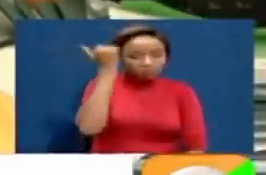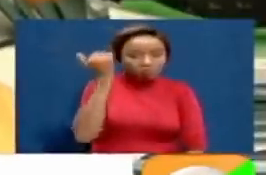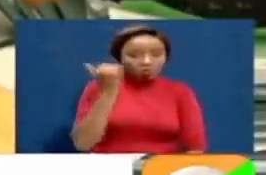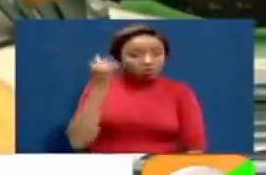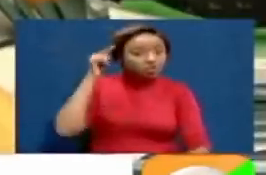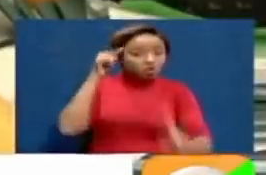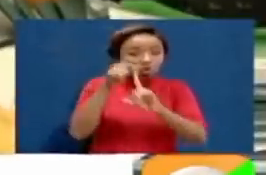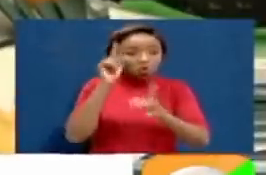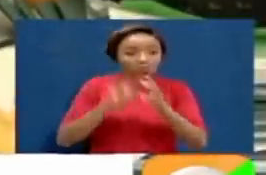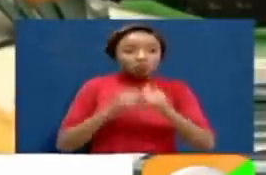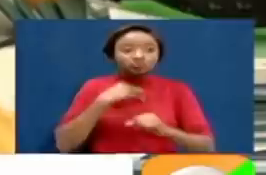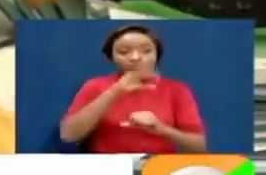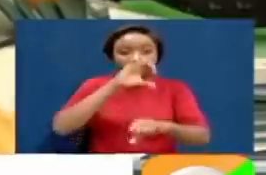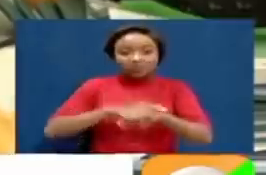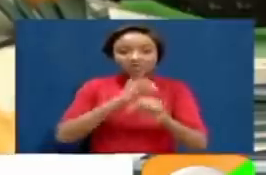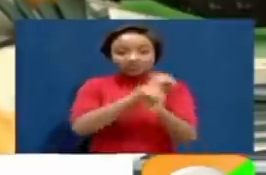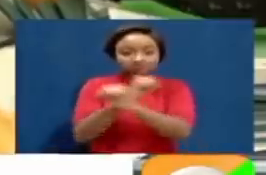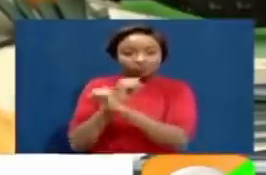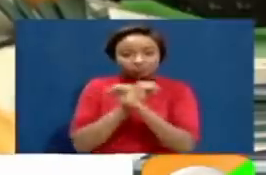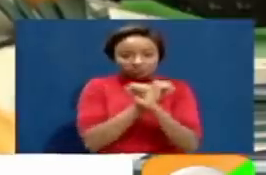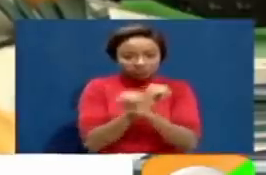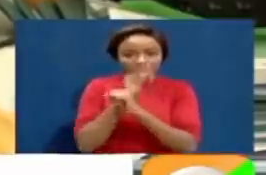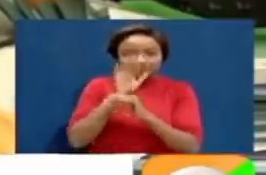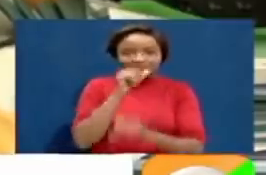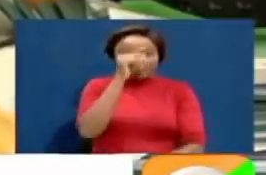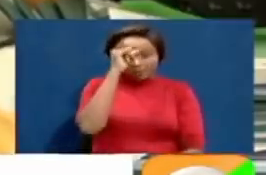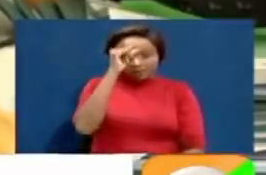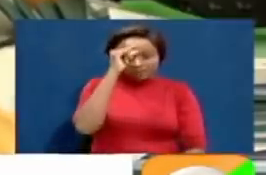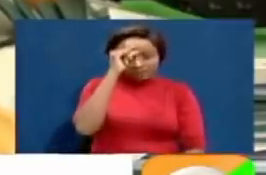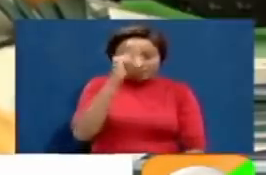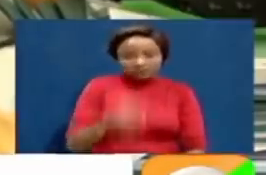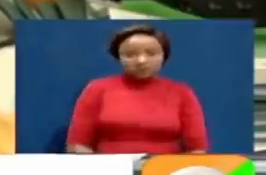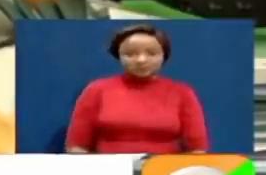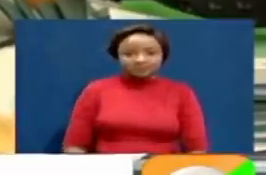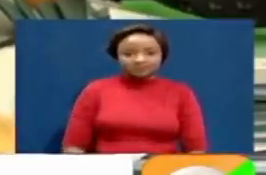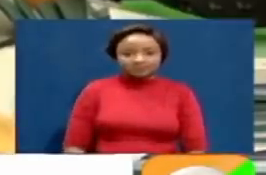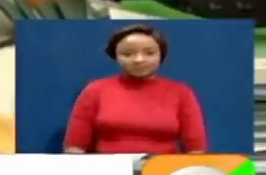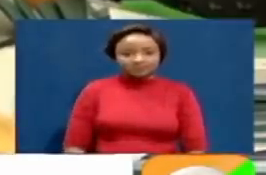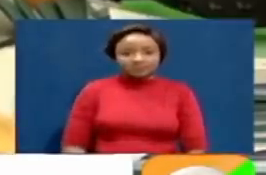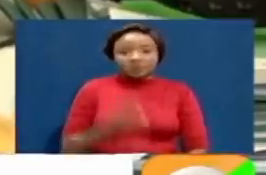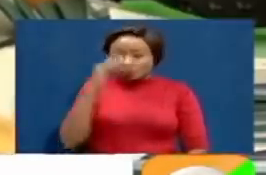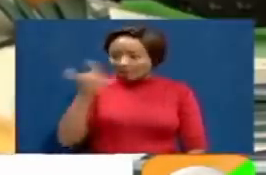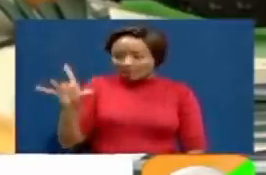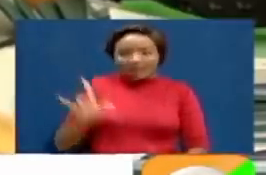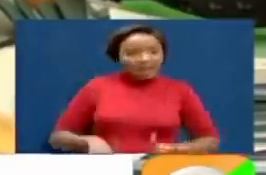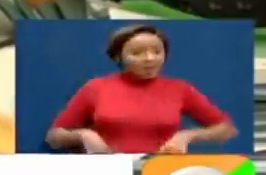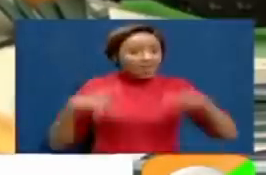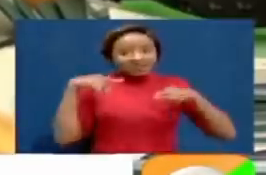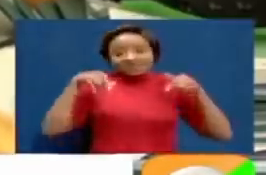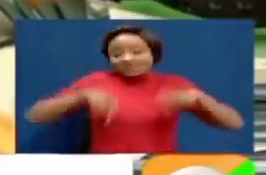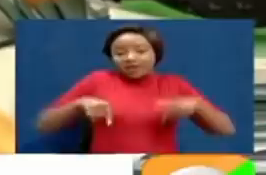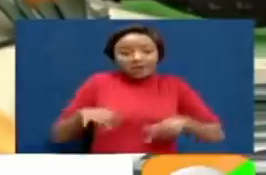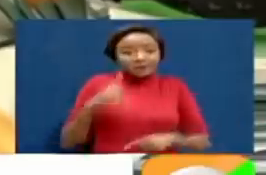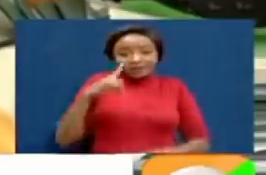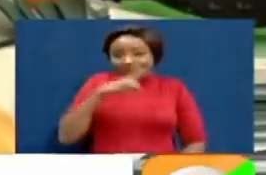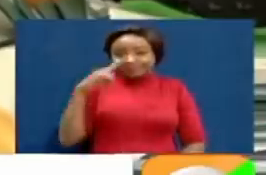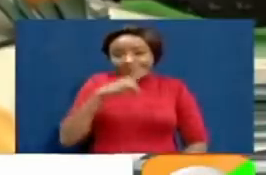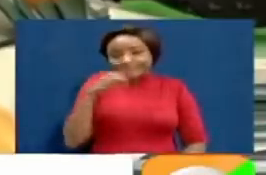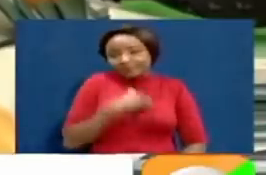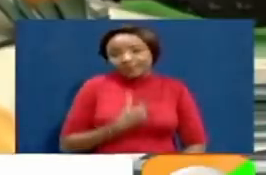seek protection, state protection for his life, because as you can